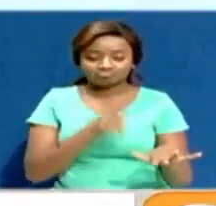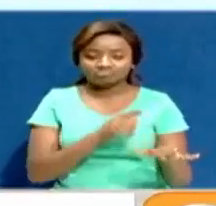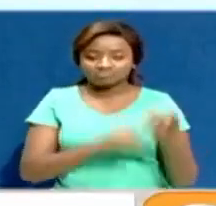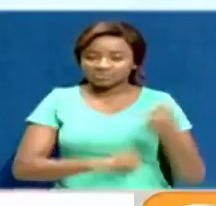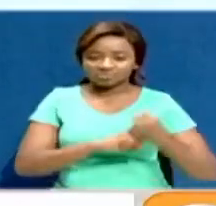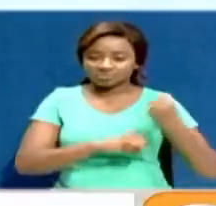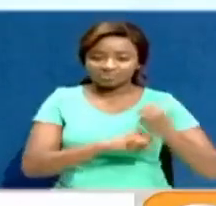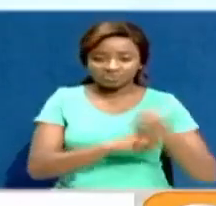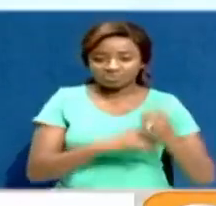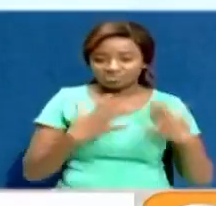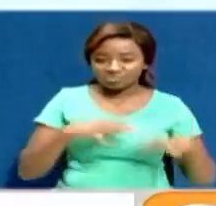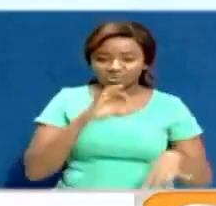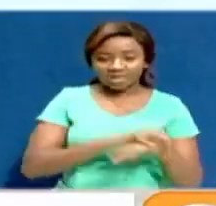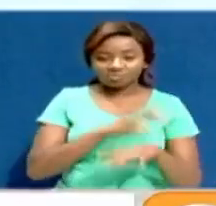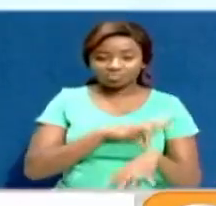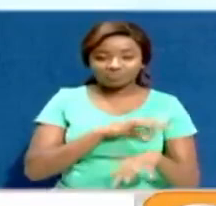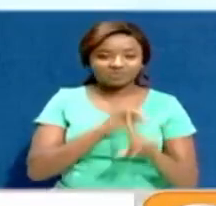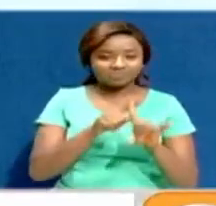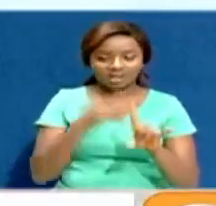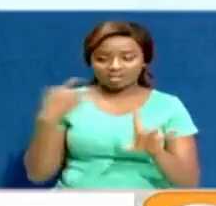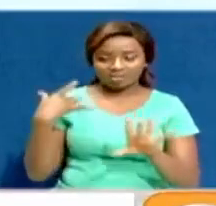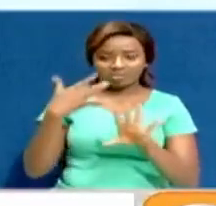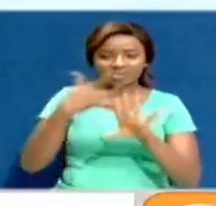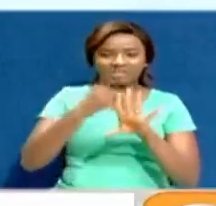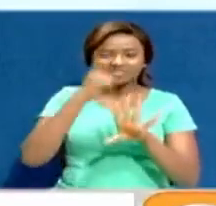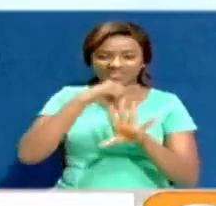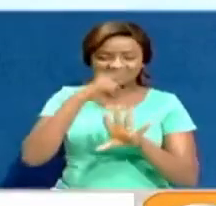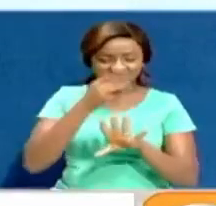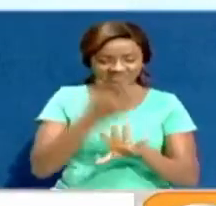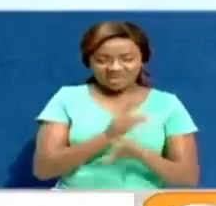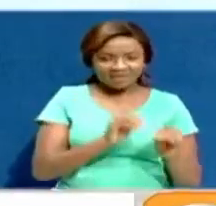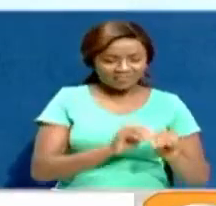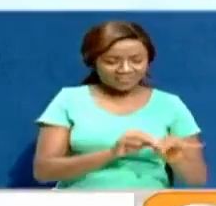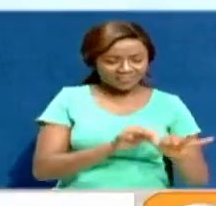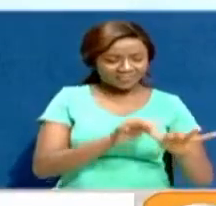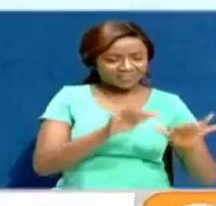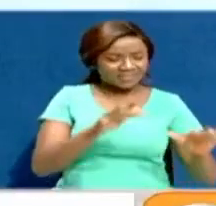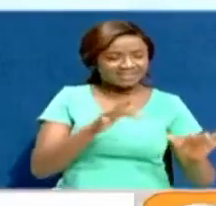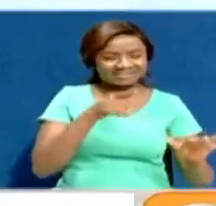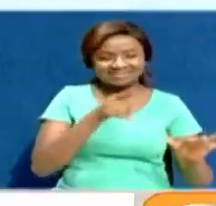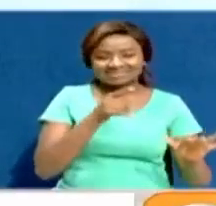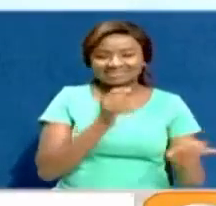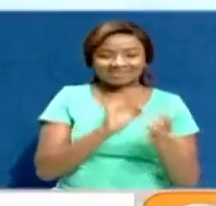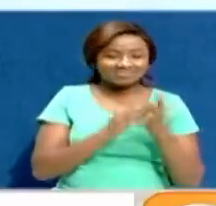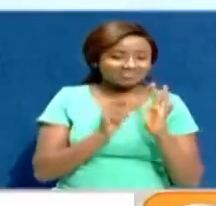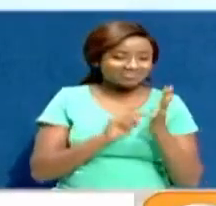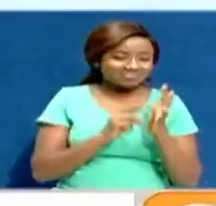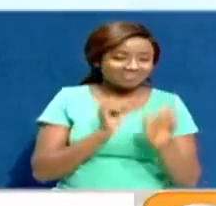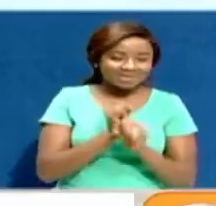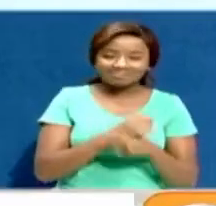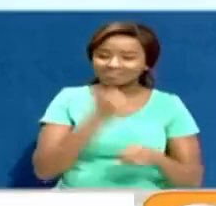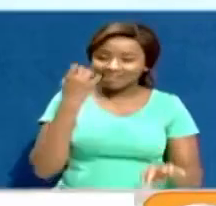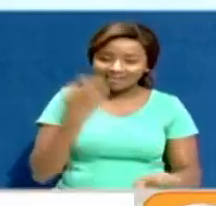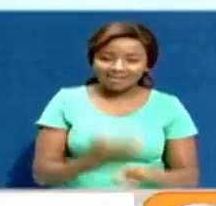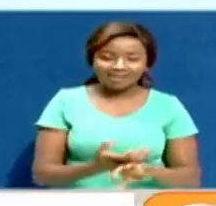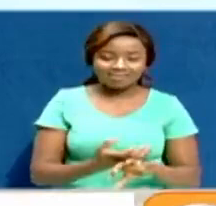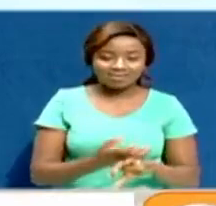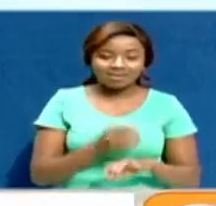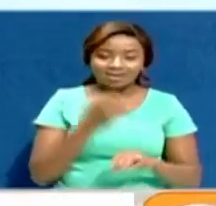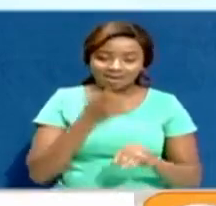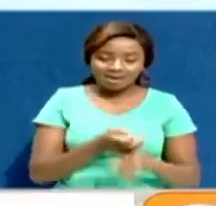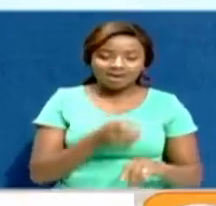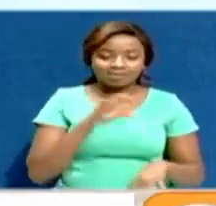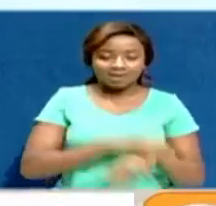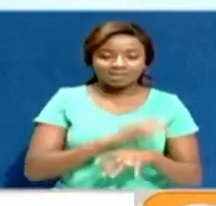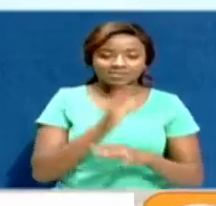However, increased pollution over the years has led to dwindling stocks, causing strain among dependents of the